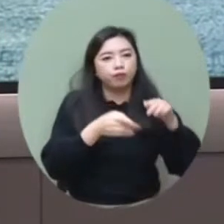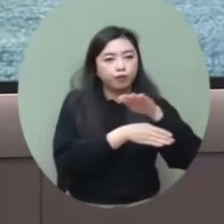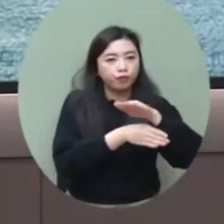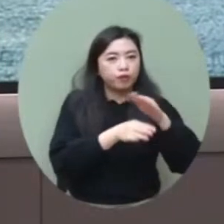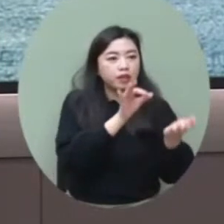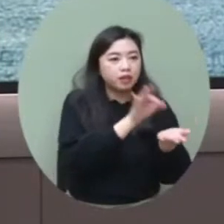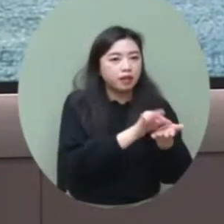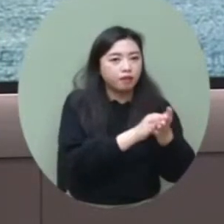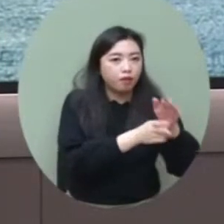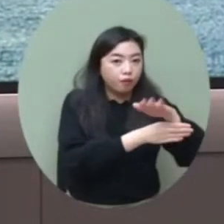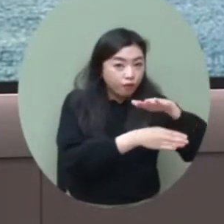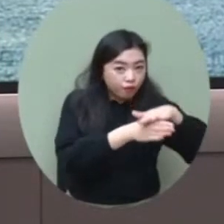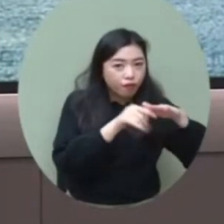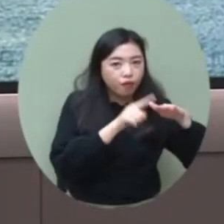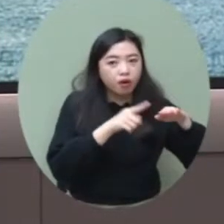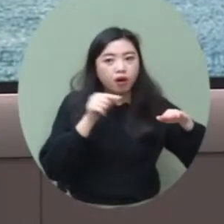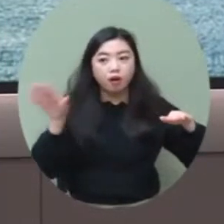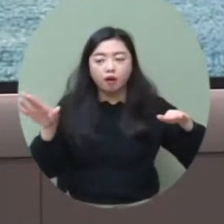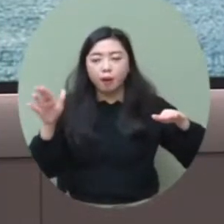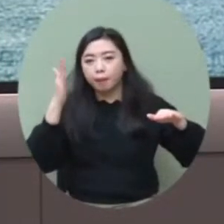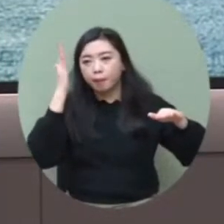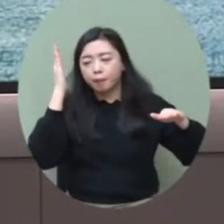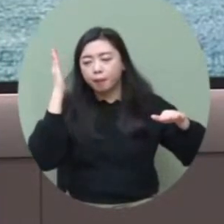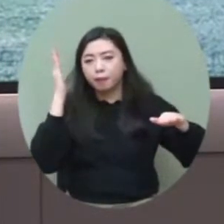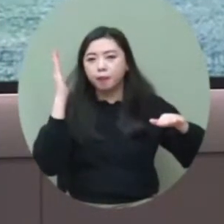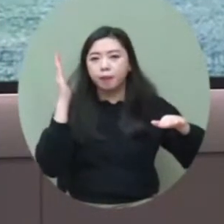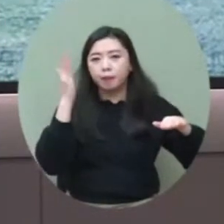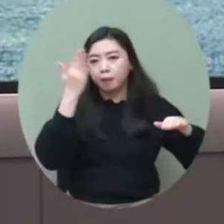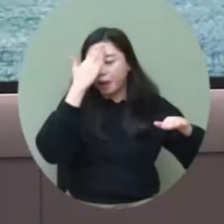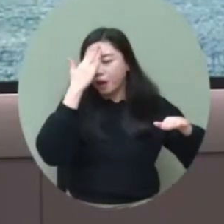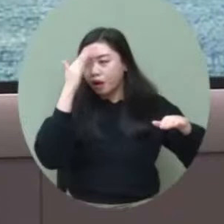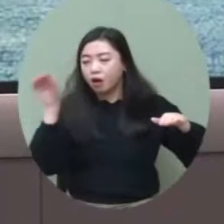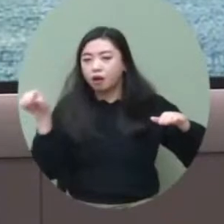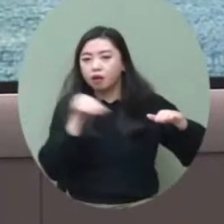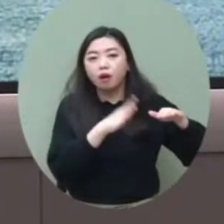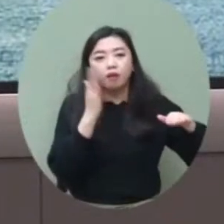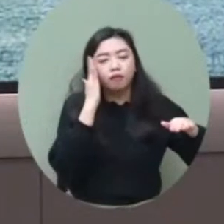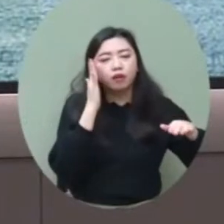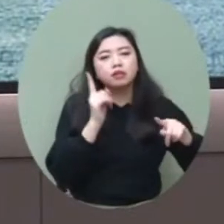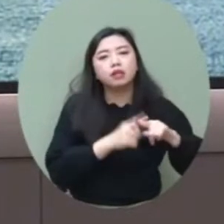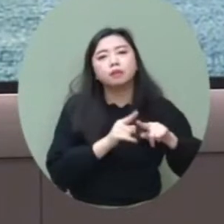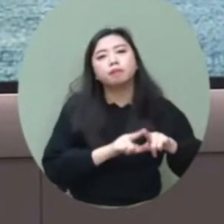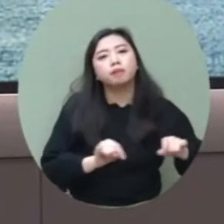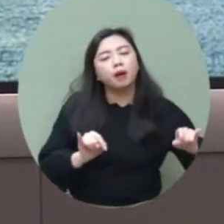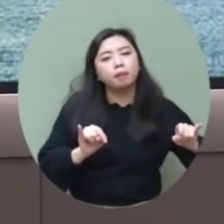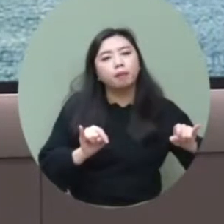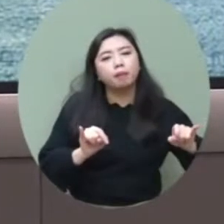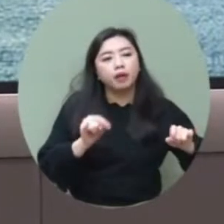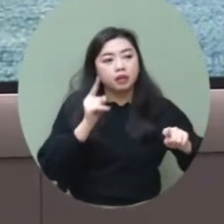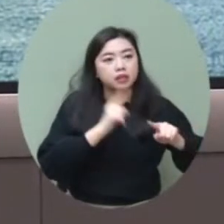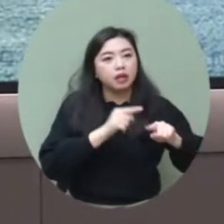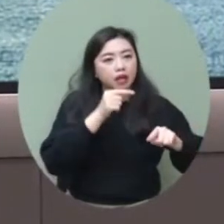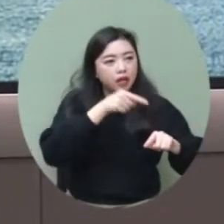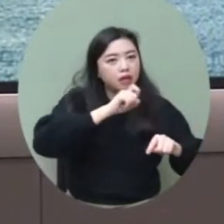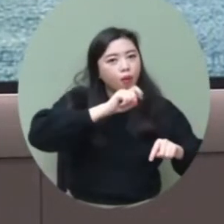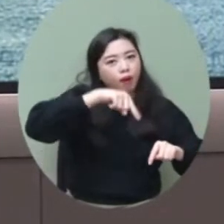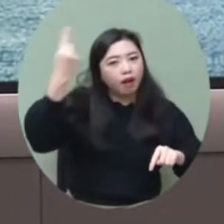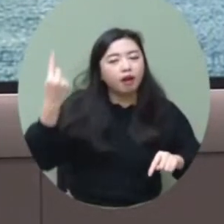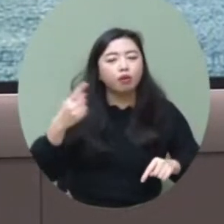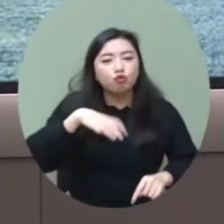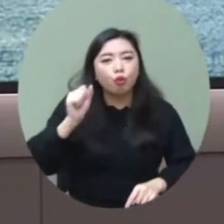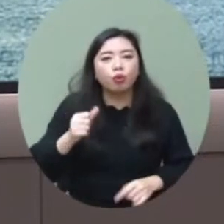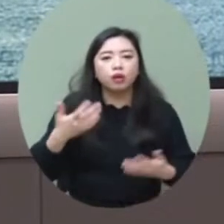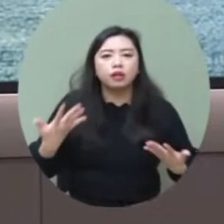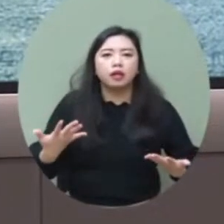and this is certainly not ideal because these facilities were designed for purposes other than